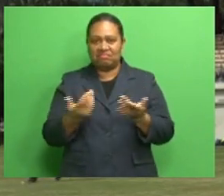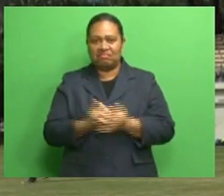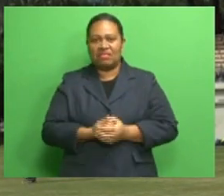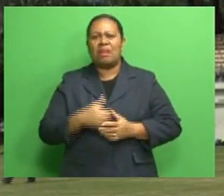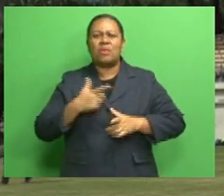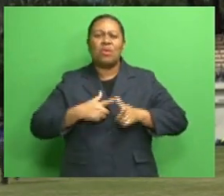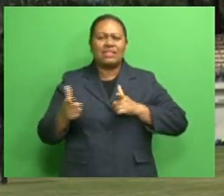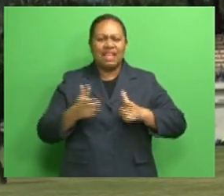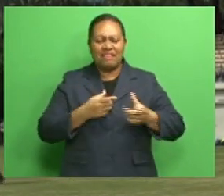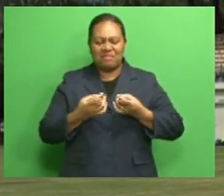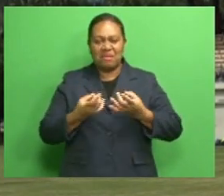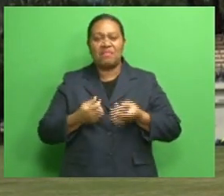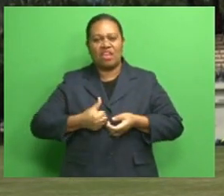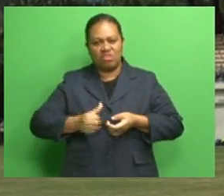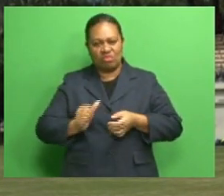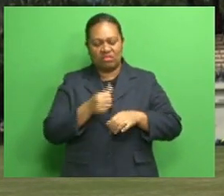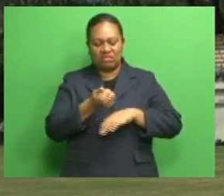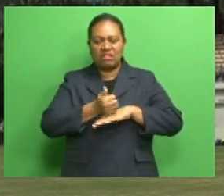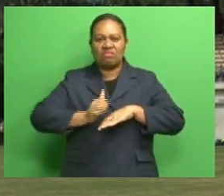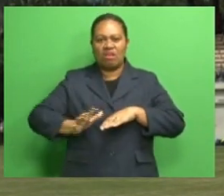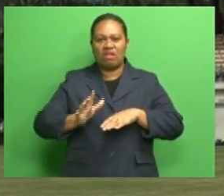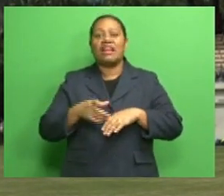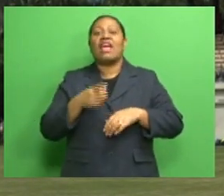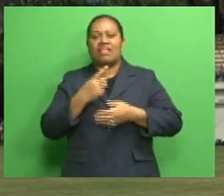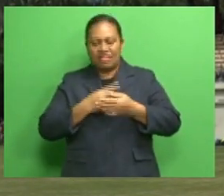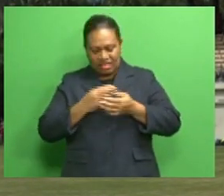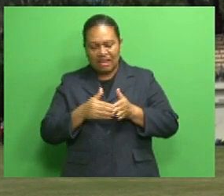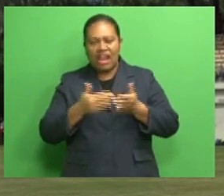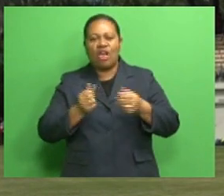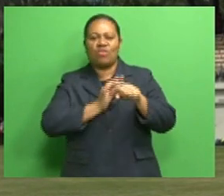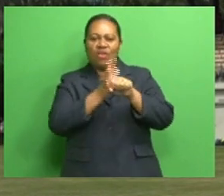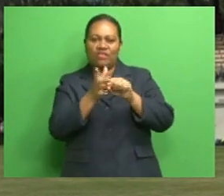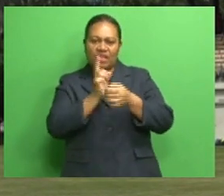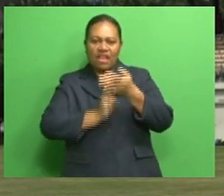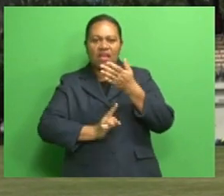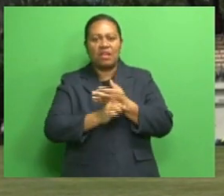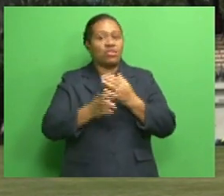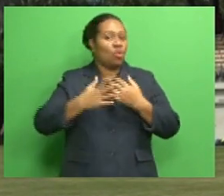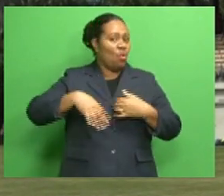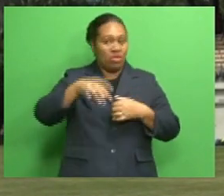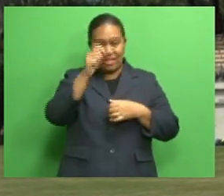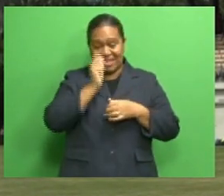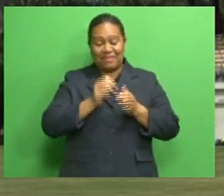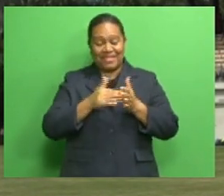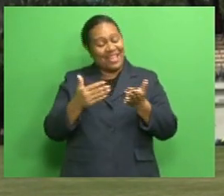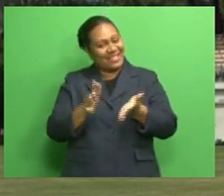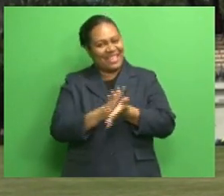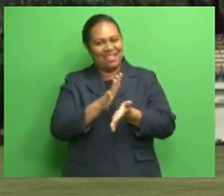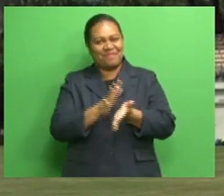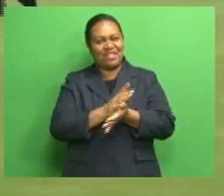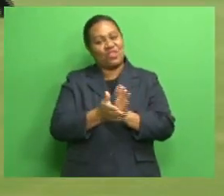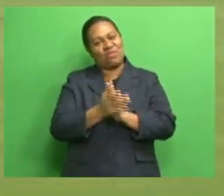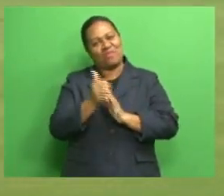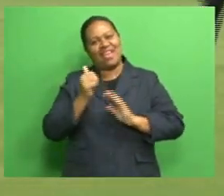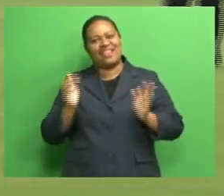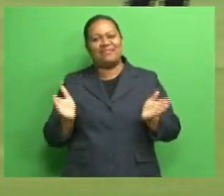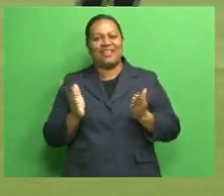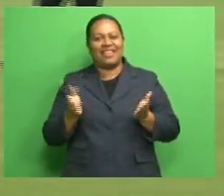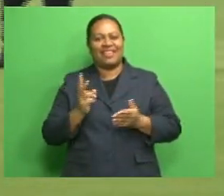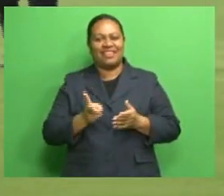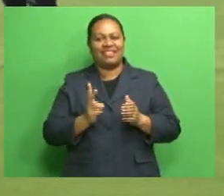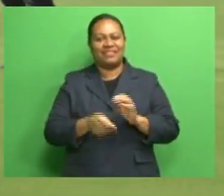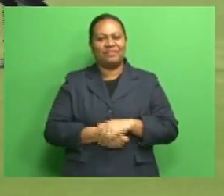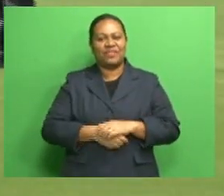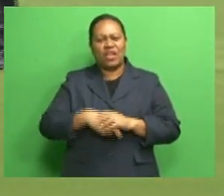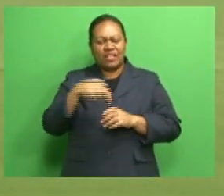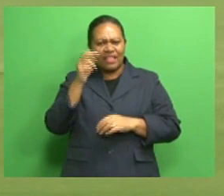preparation, and then COVID happened. So all the clubs are actually quite happy, the players are happy to be back again. National